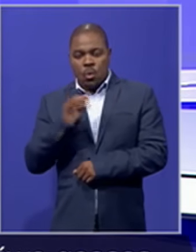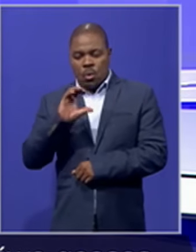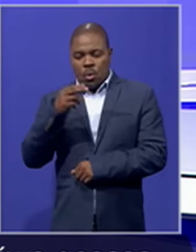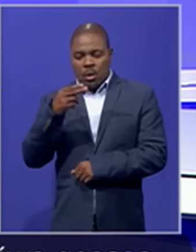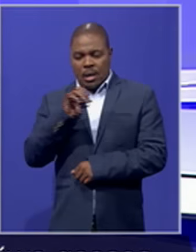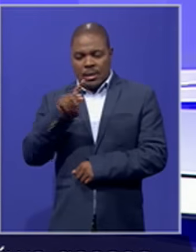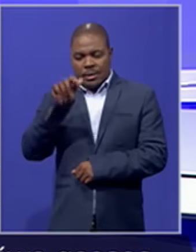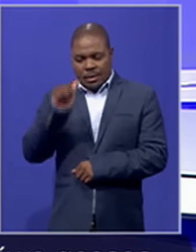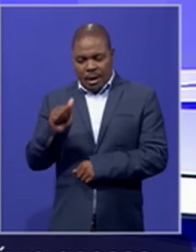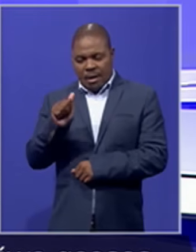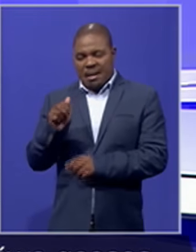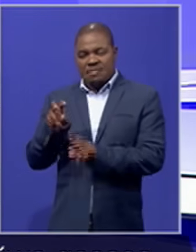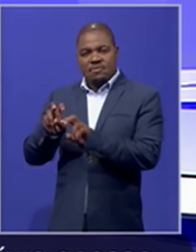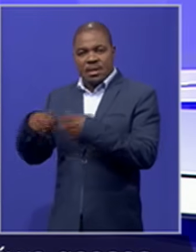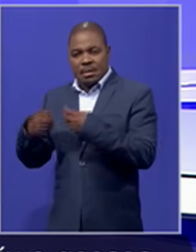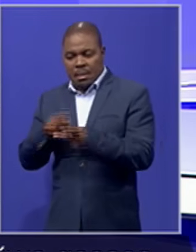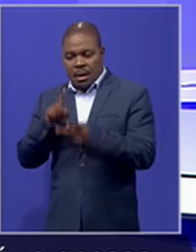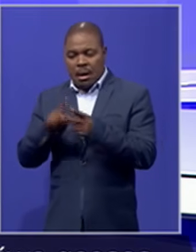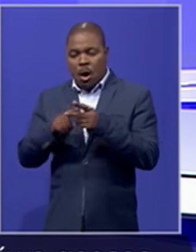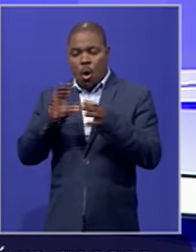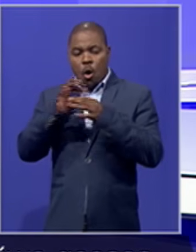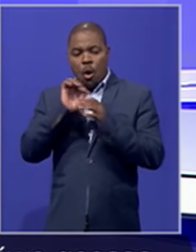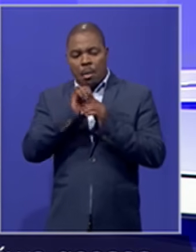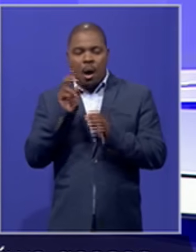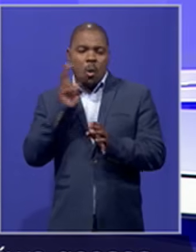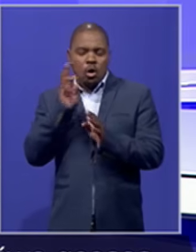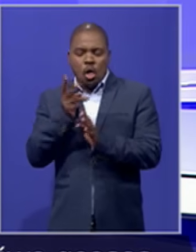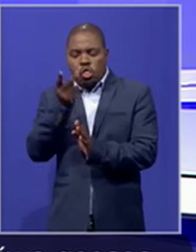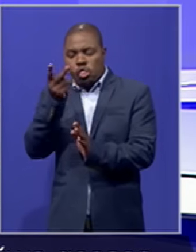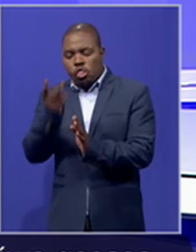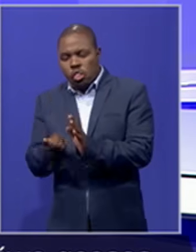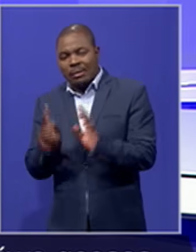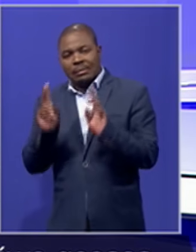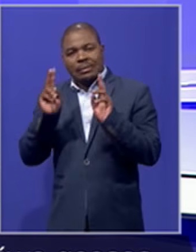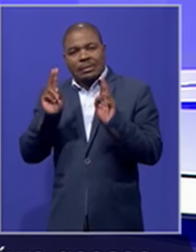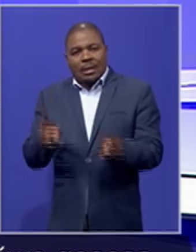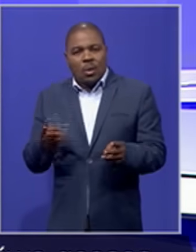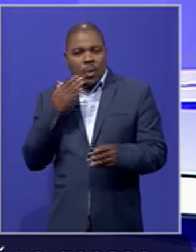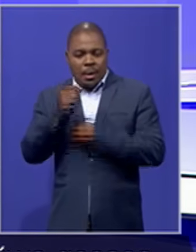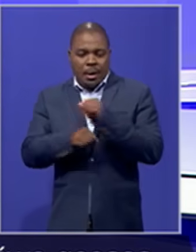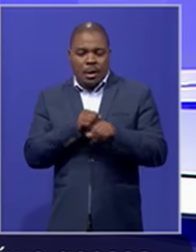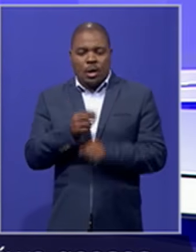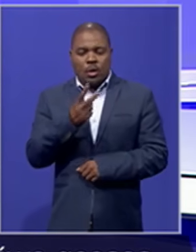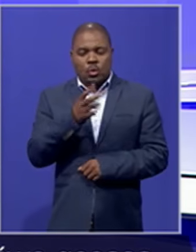Ngwana yo o ile a kgangwa ke meetse ka bafong legaeng la bona ngwageng wa 2023.